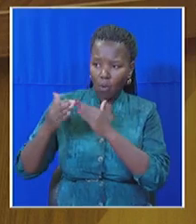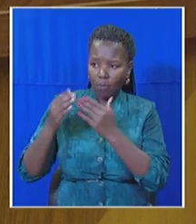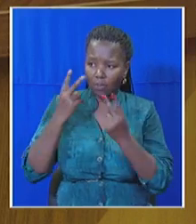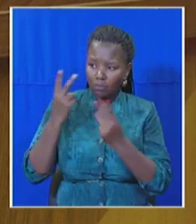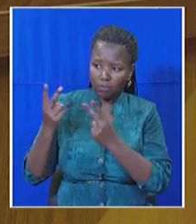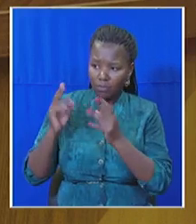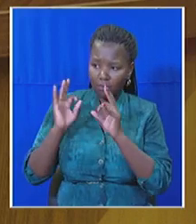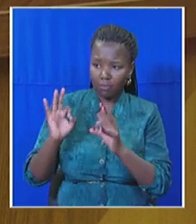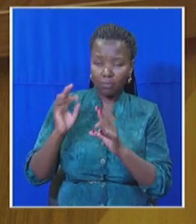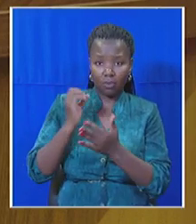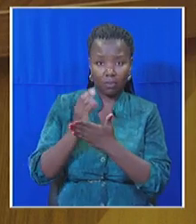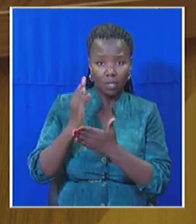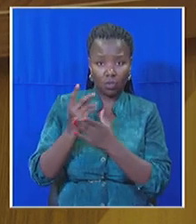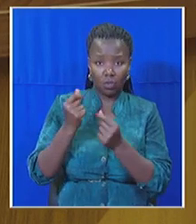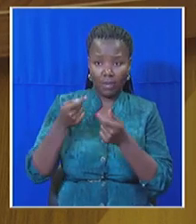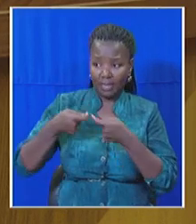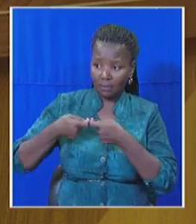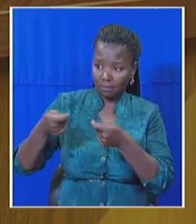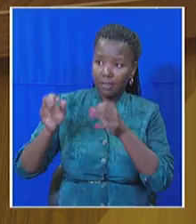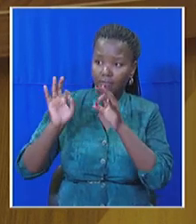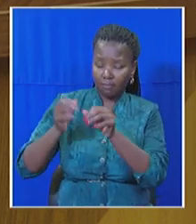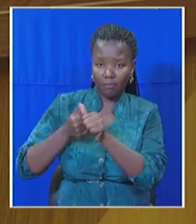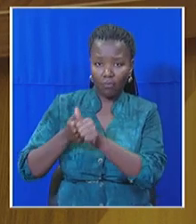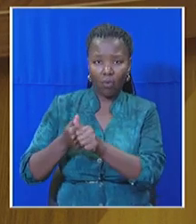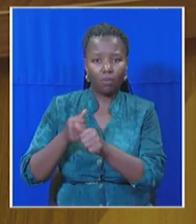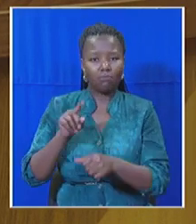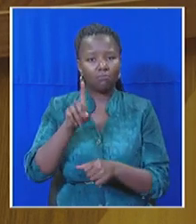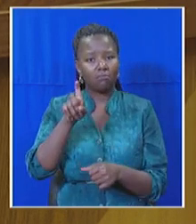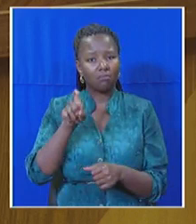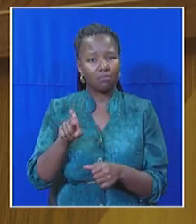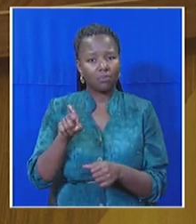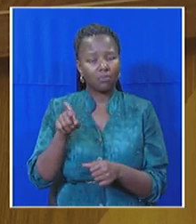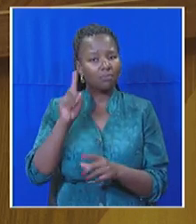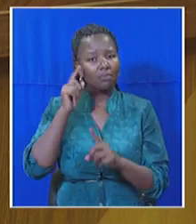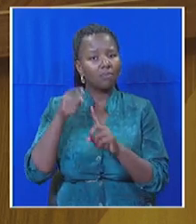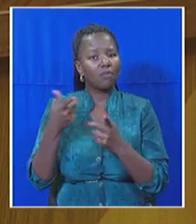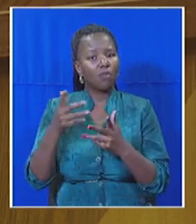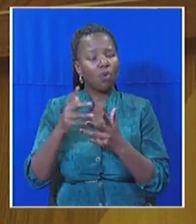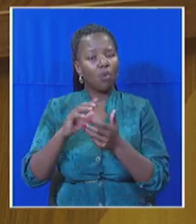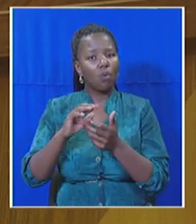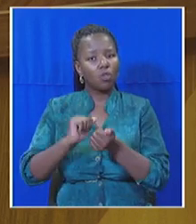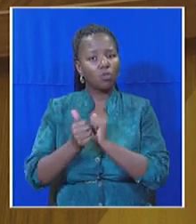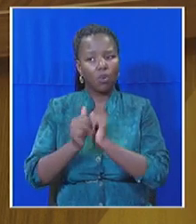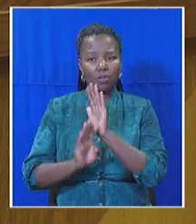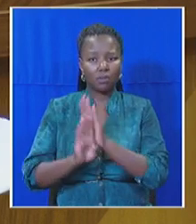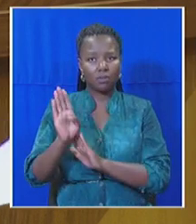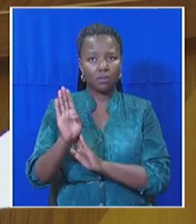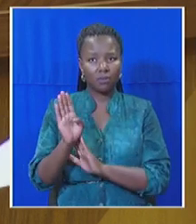indeed applied for the improvement of sporting and recreation facilities for our